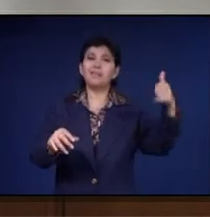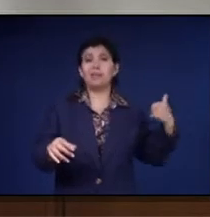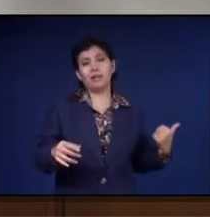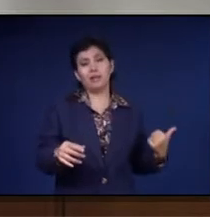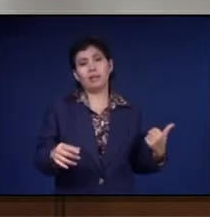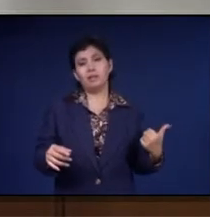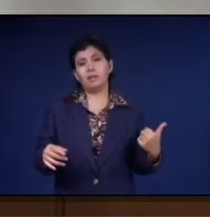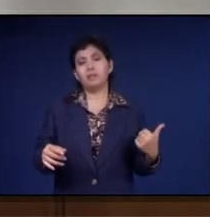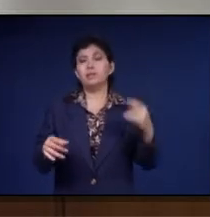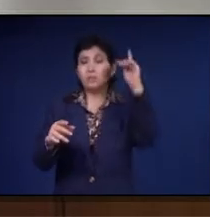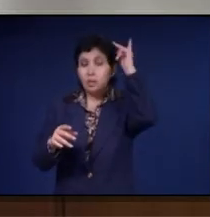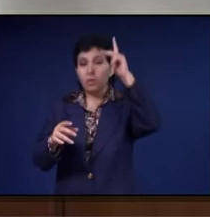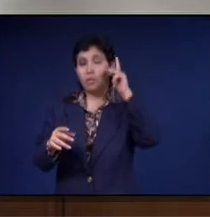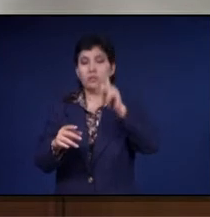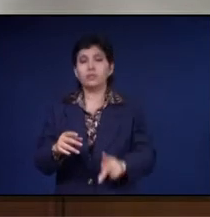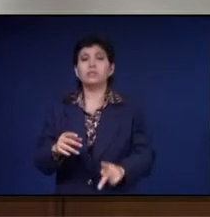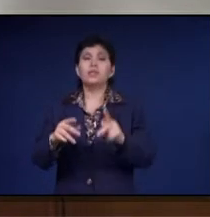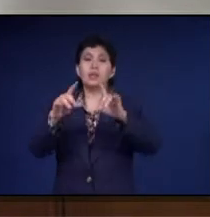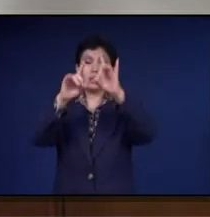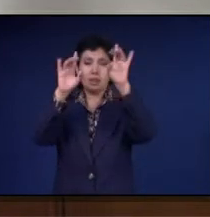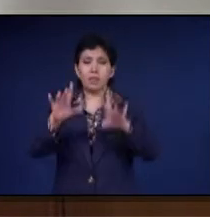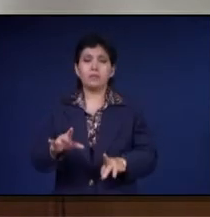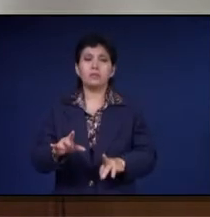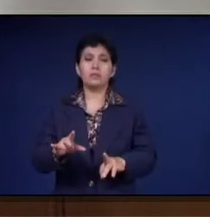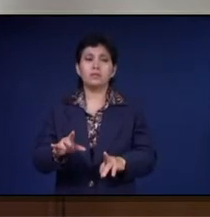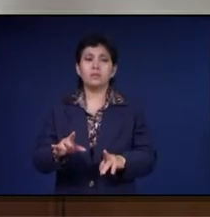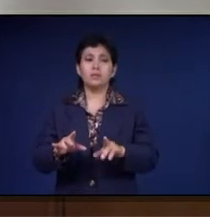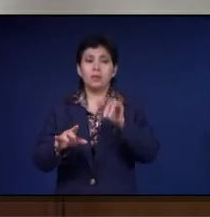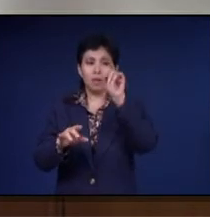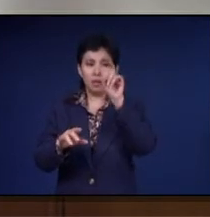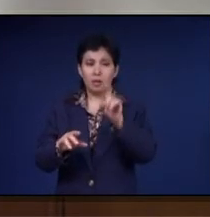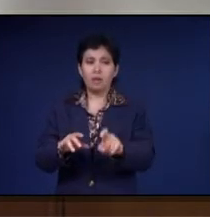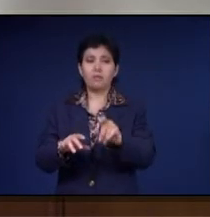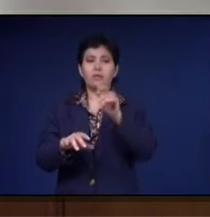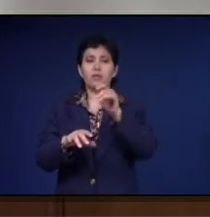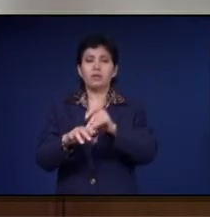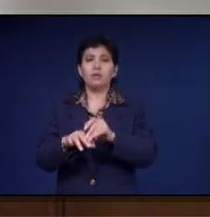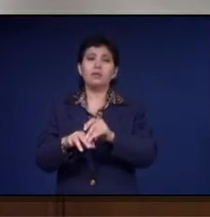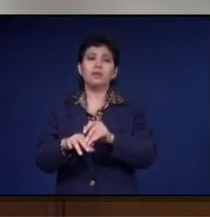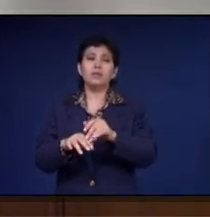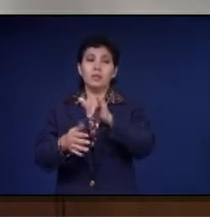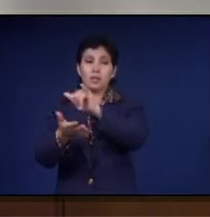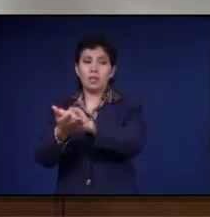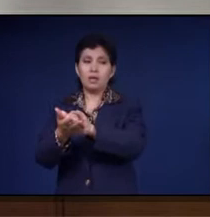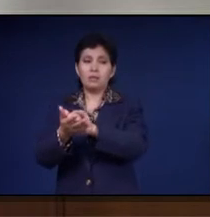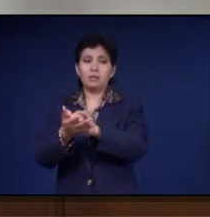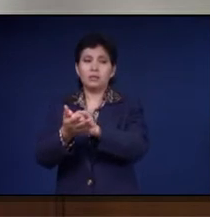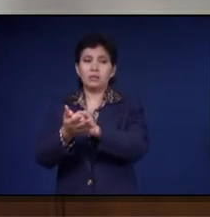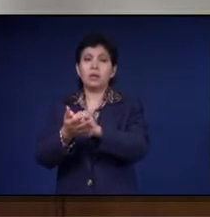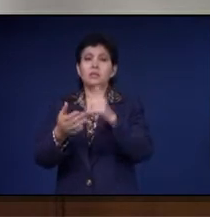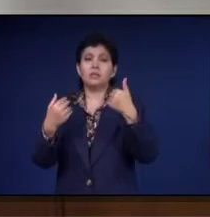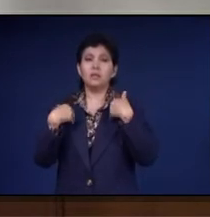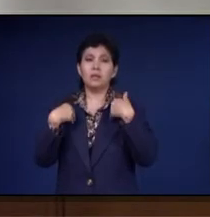that. Psychology tests, in order to become one, they have to pass through several tests, such as validity